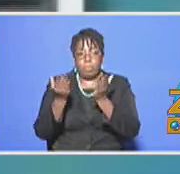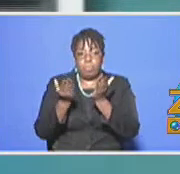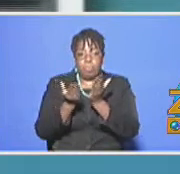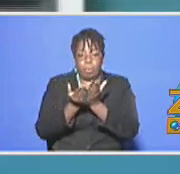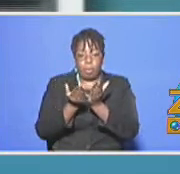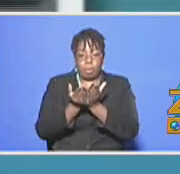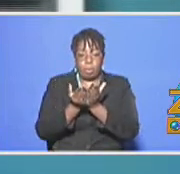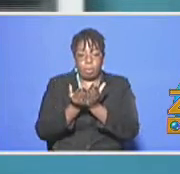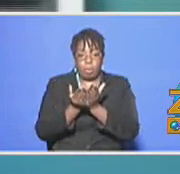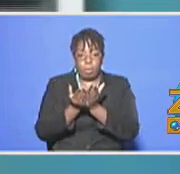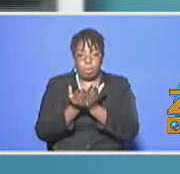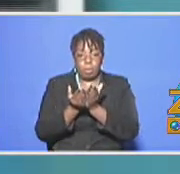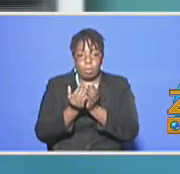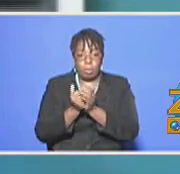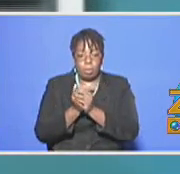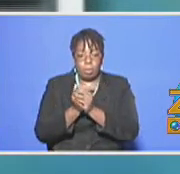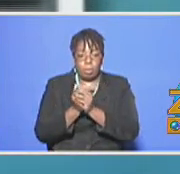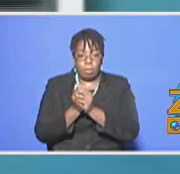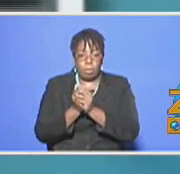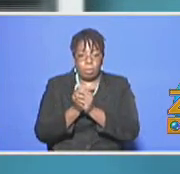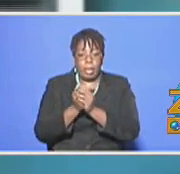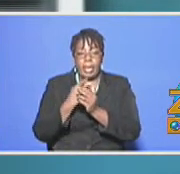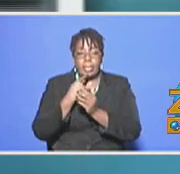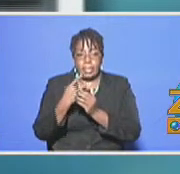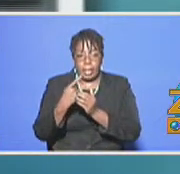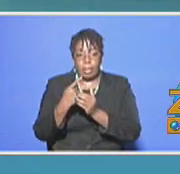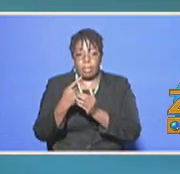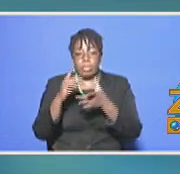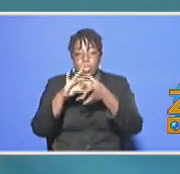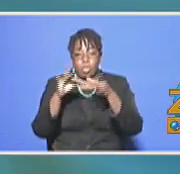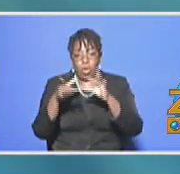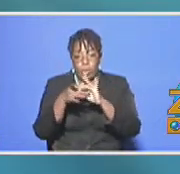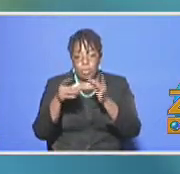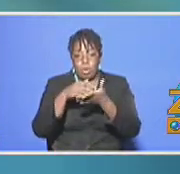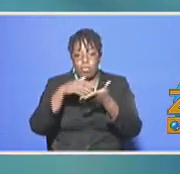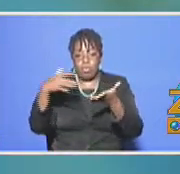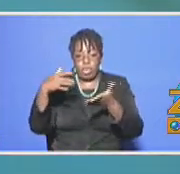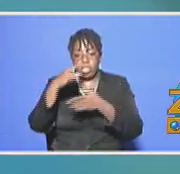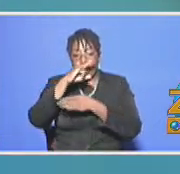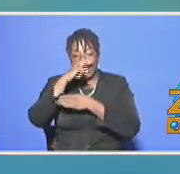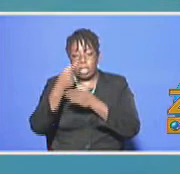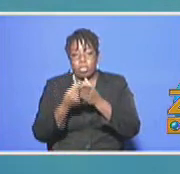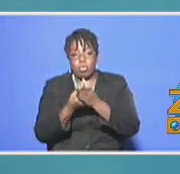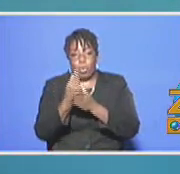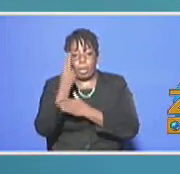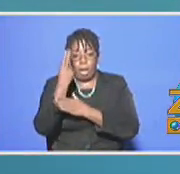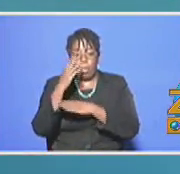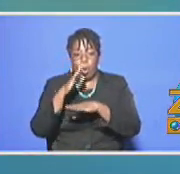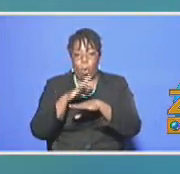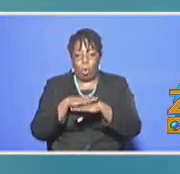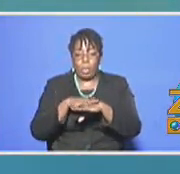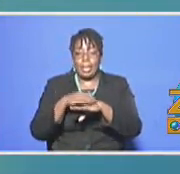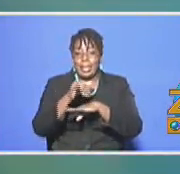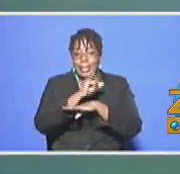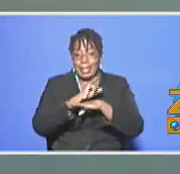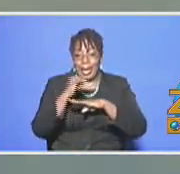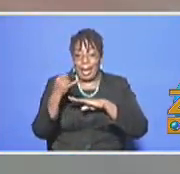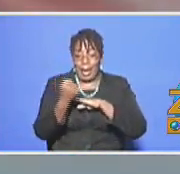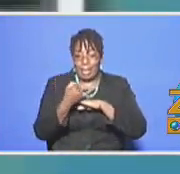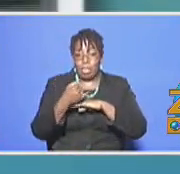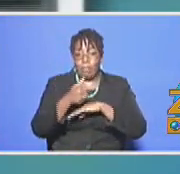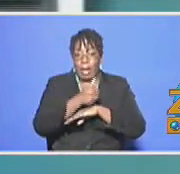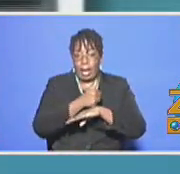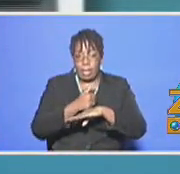youngsters glued to the pages as they'll tell the tales of rich kids just like themselves growing up on the island of Andros. A graduating